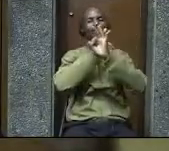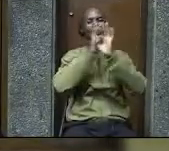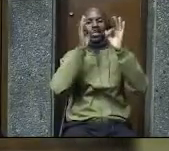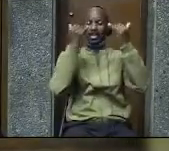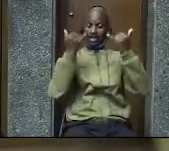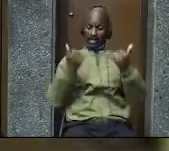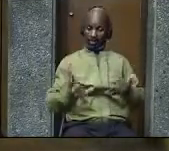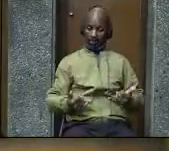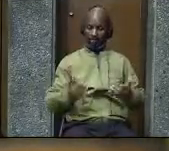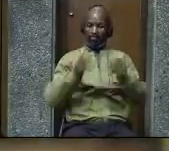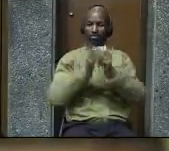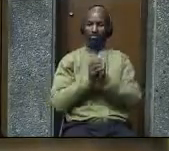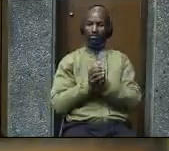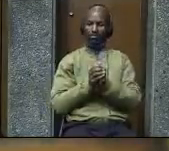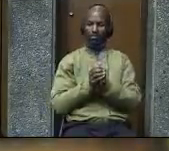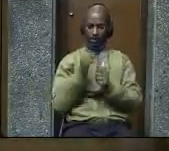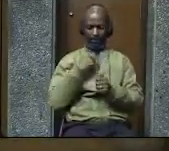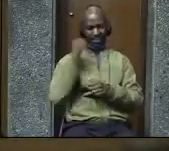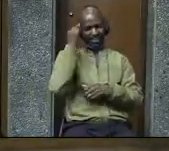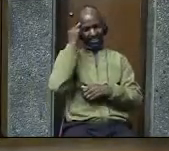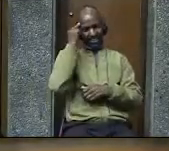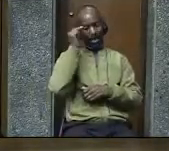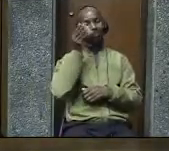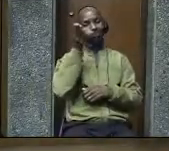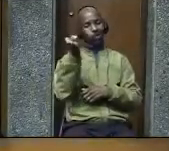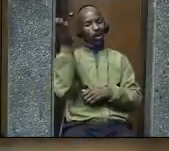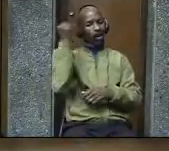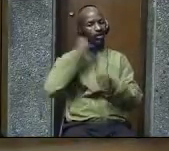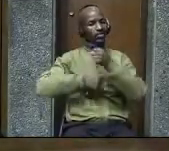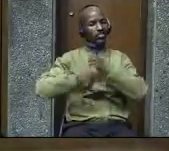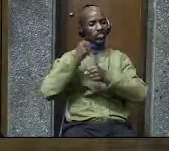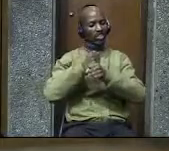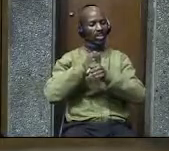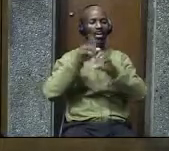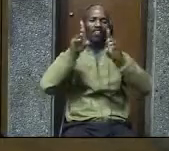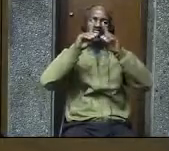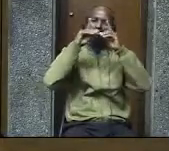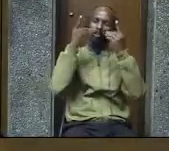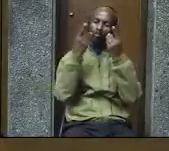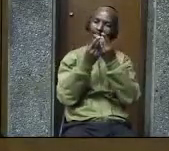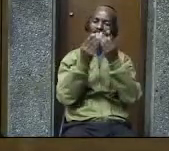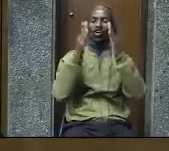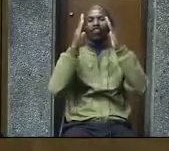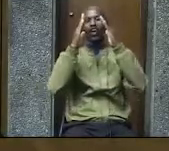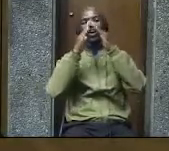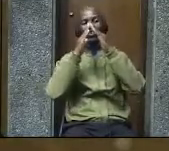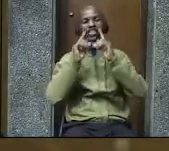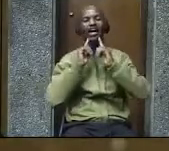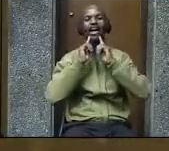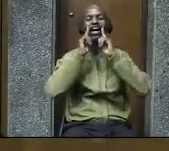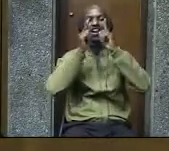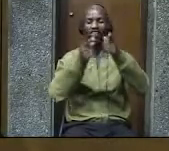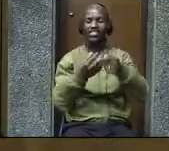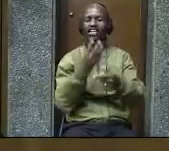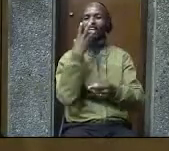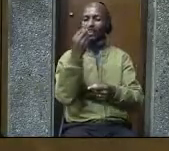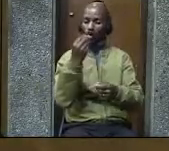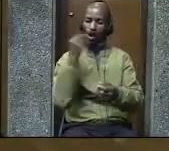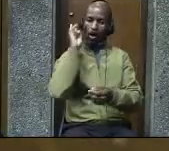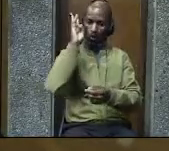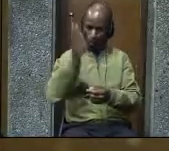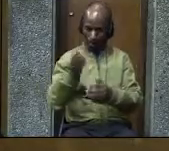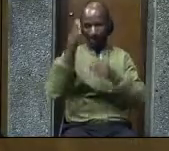this time, I think I was here last year, Department of Housing announcing that they only gonna